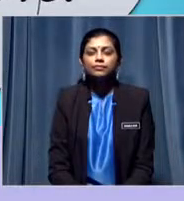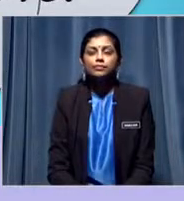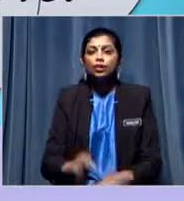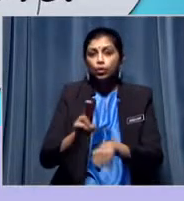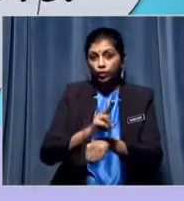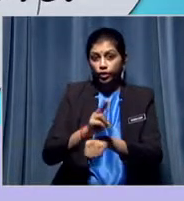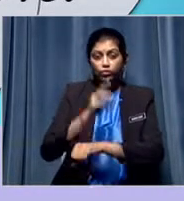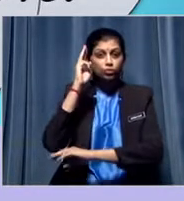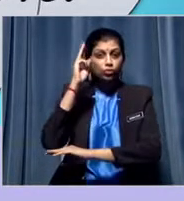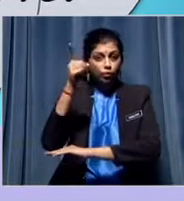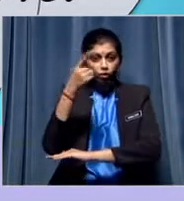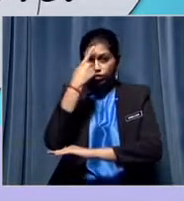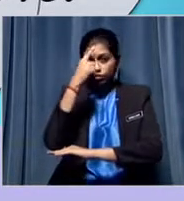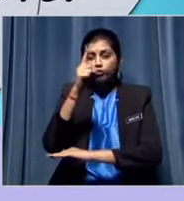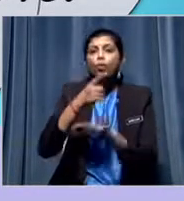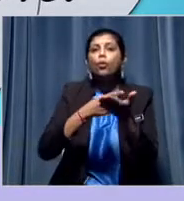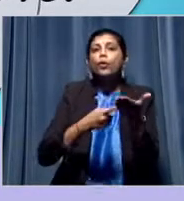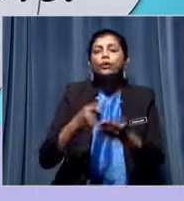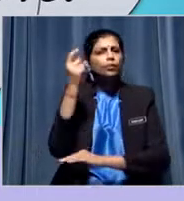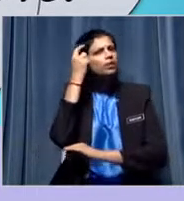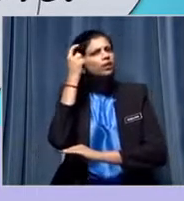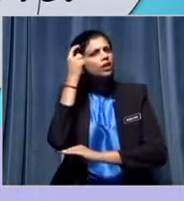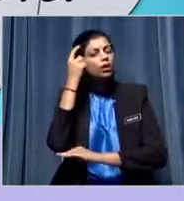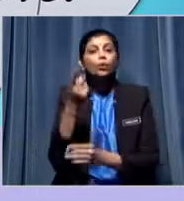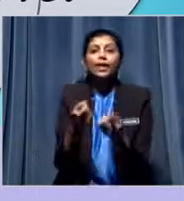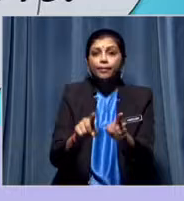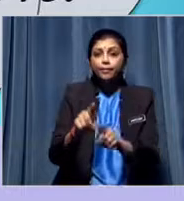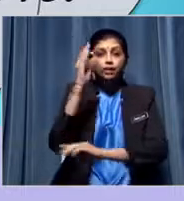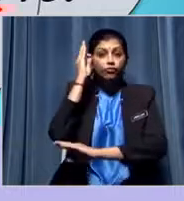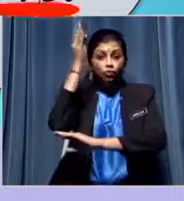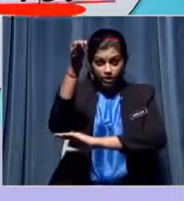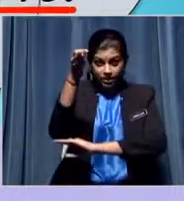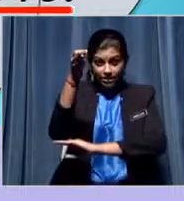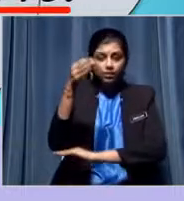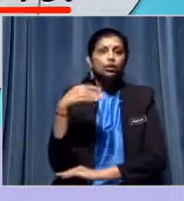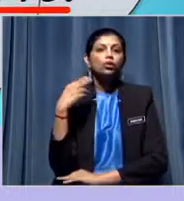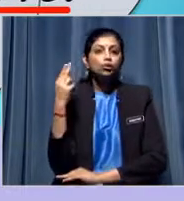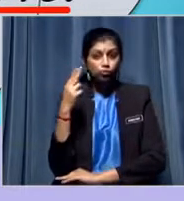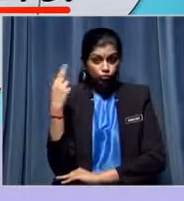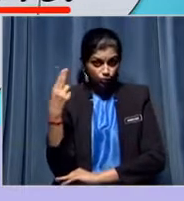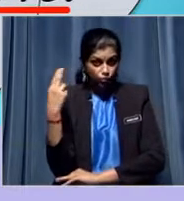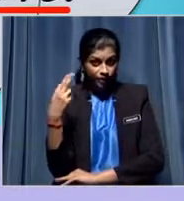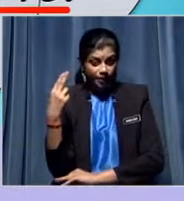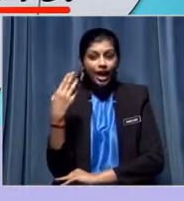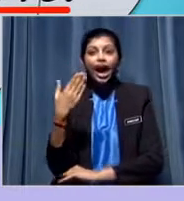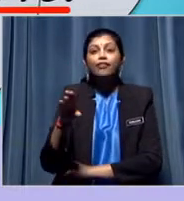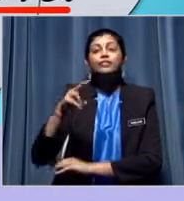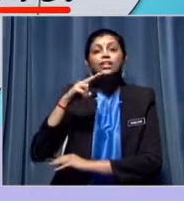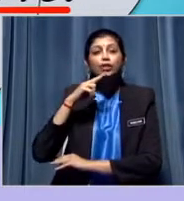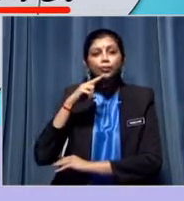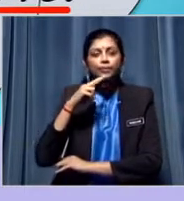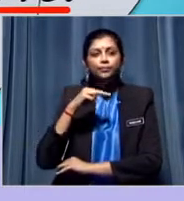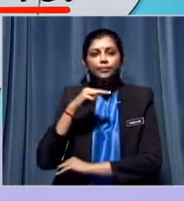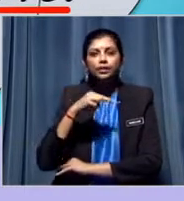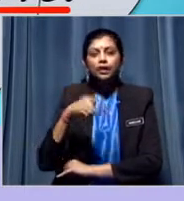We use will for what we think will happen in the future, usually after the verbs think, believe,